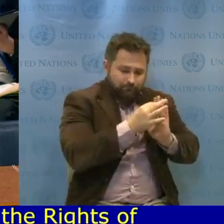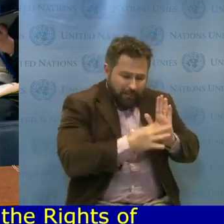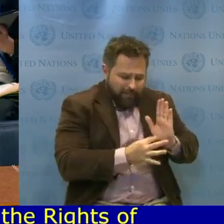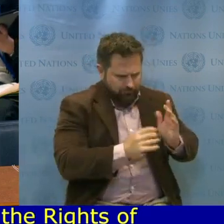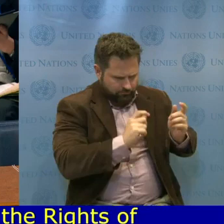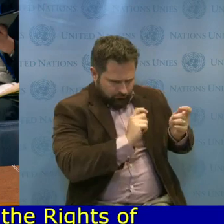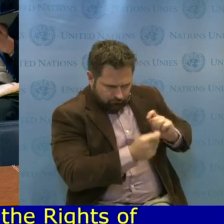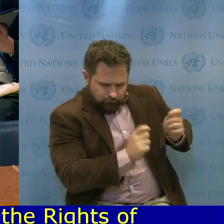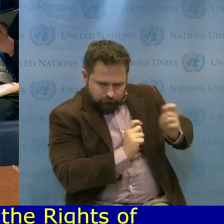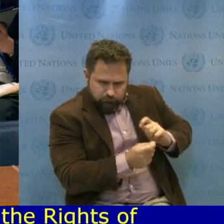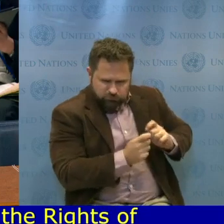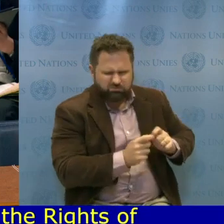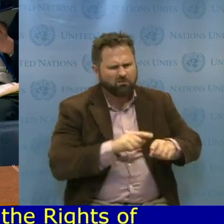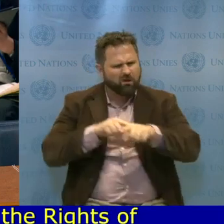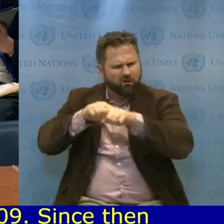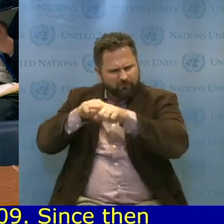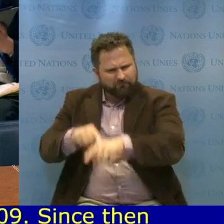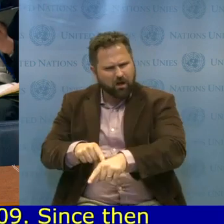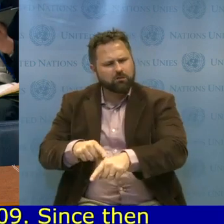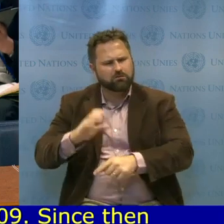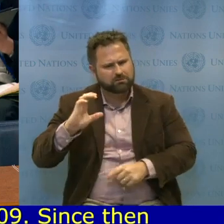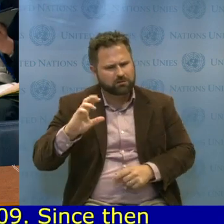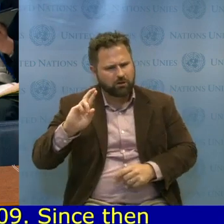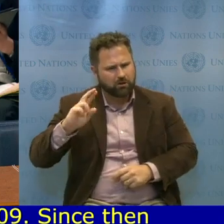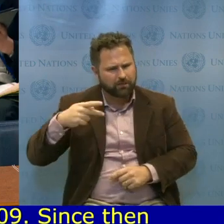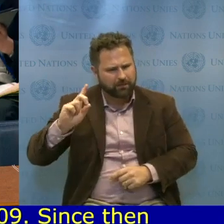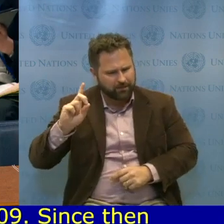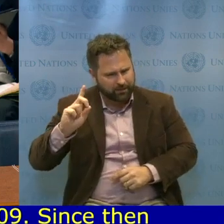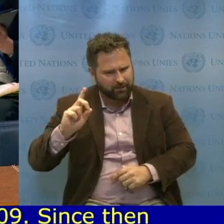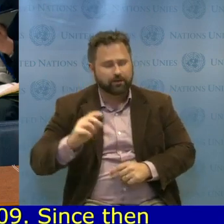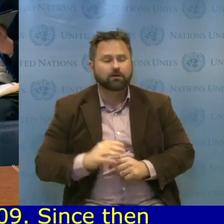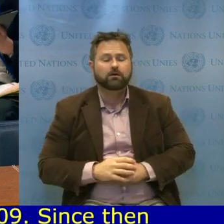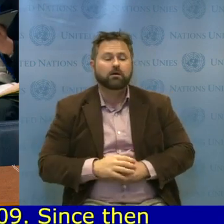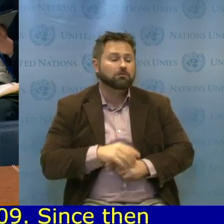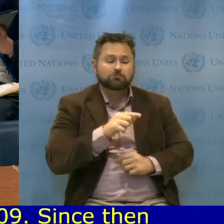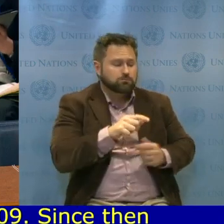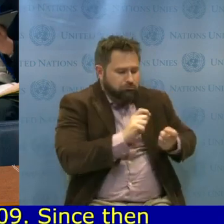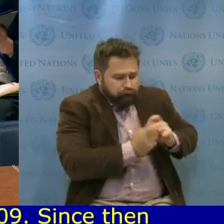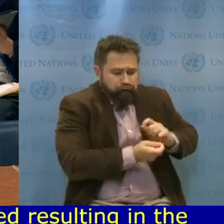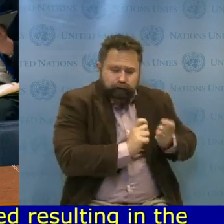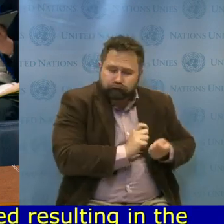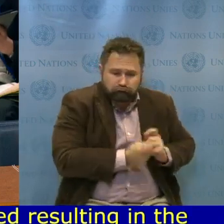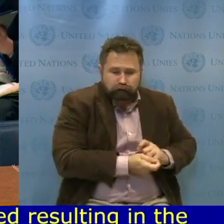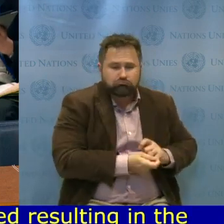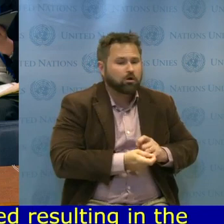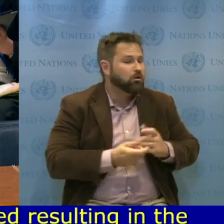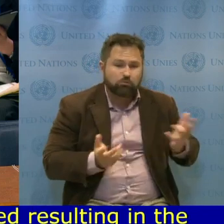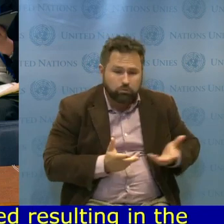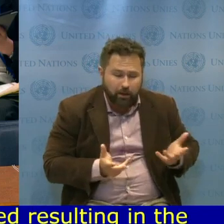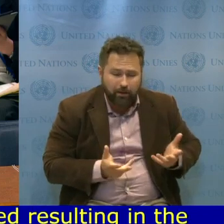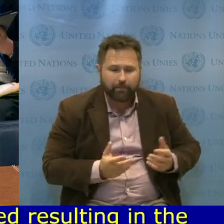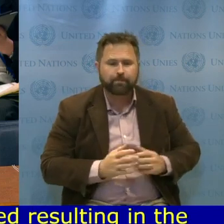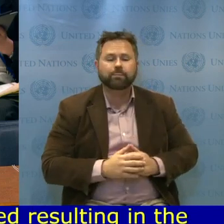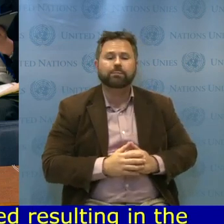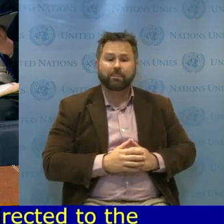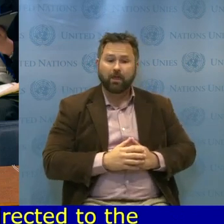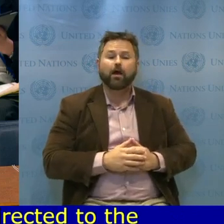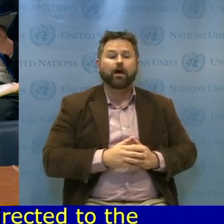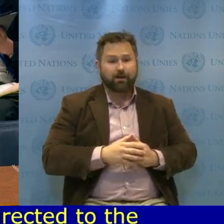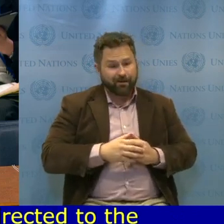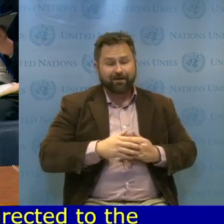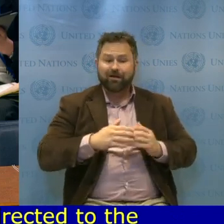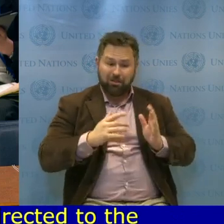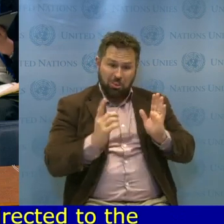the person with disability in the country. These include, among others, the issuance of the decree on the